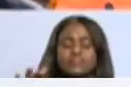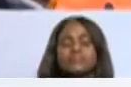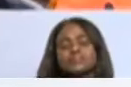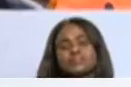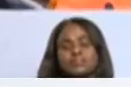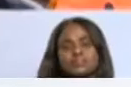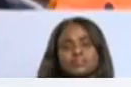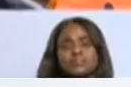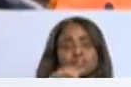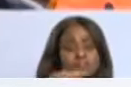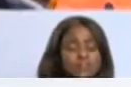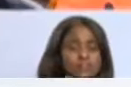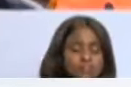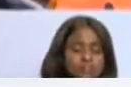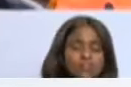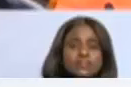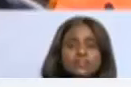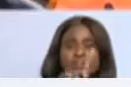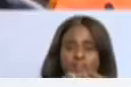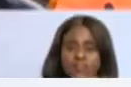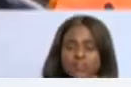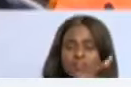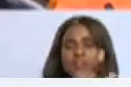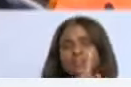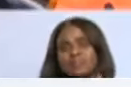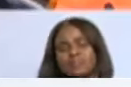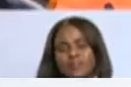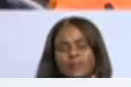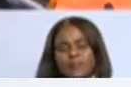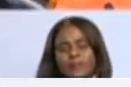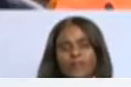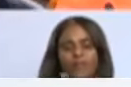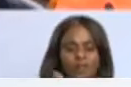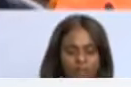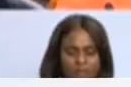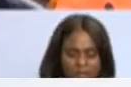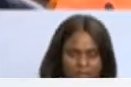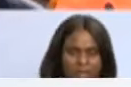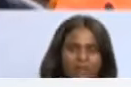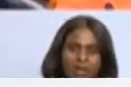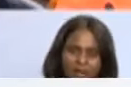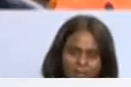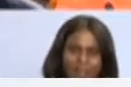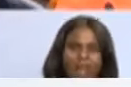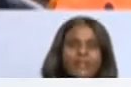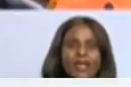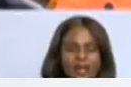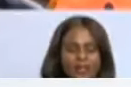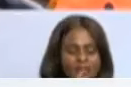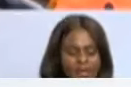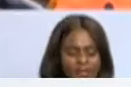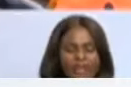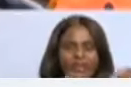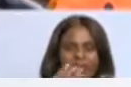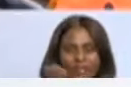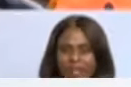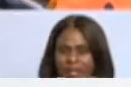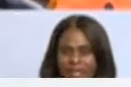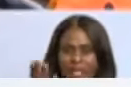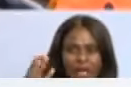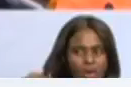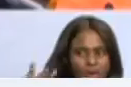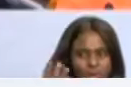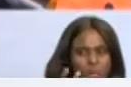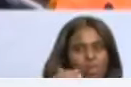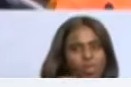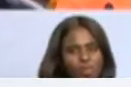by 2031. We are pleased to report that most outstanding issues,